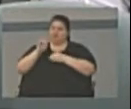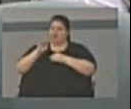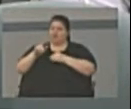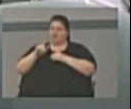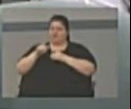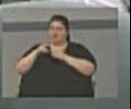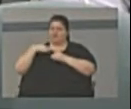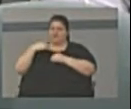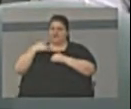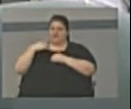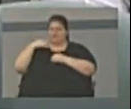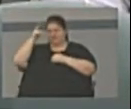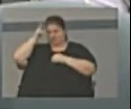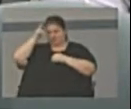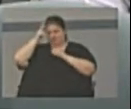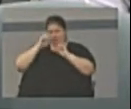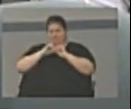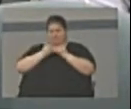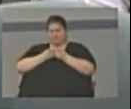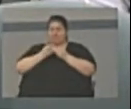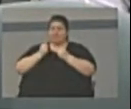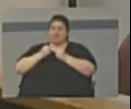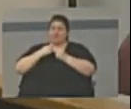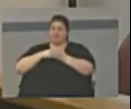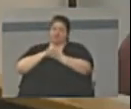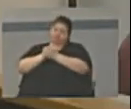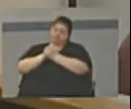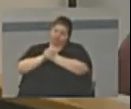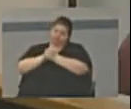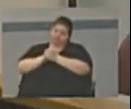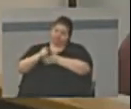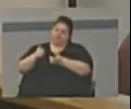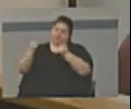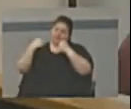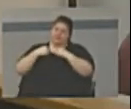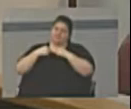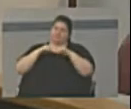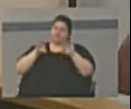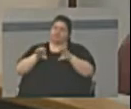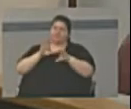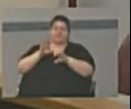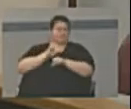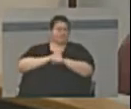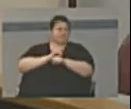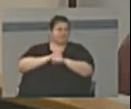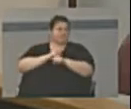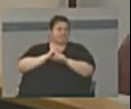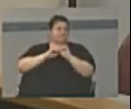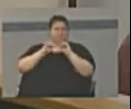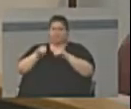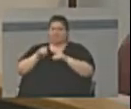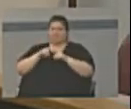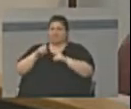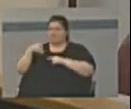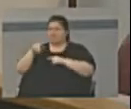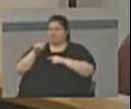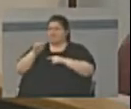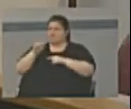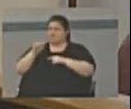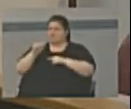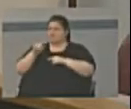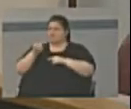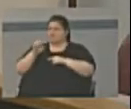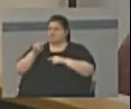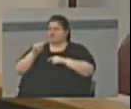I congratulate Brian for being here and doing his duty. He's moved here from Pasadena,